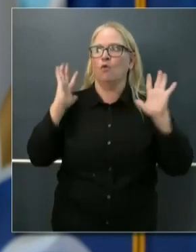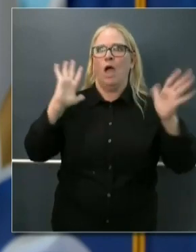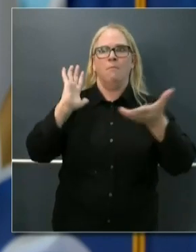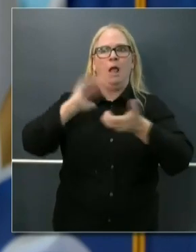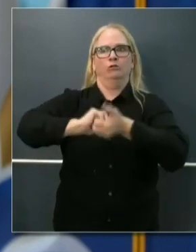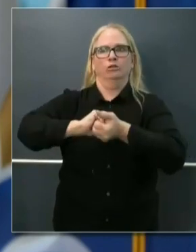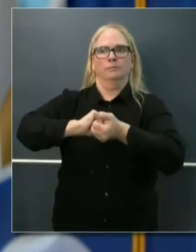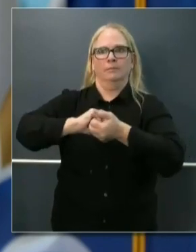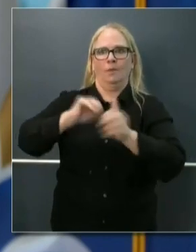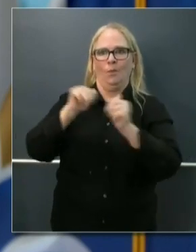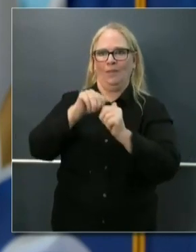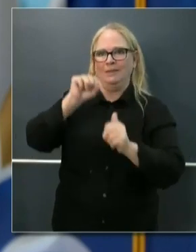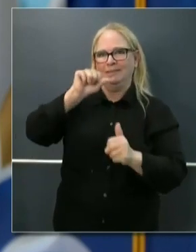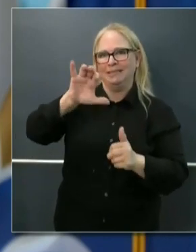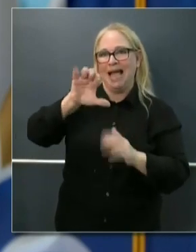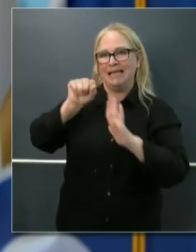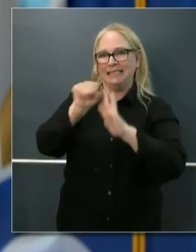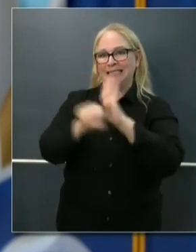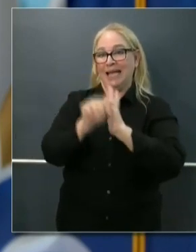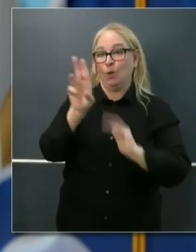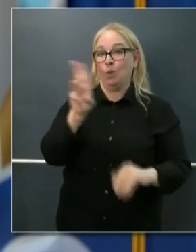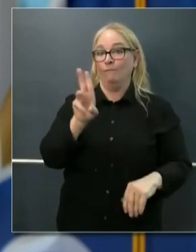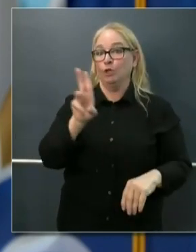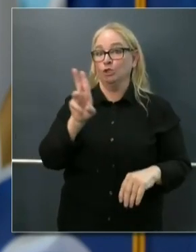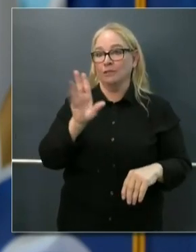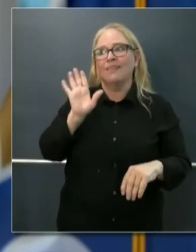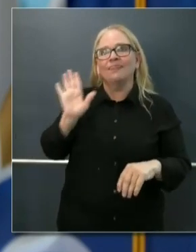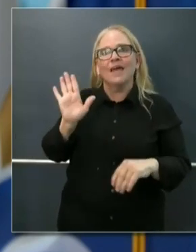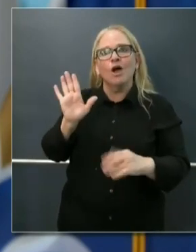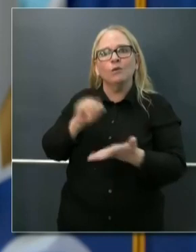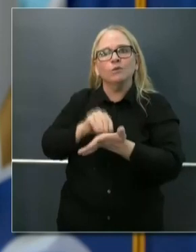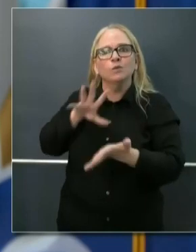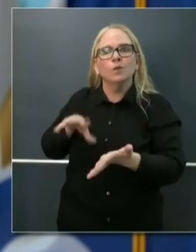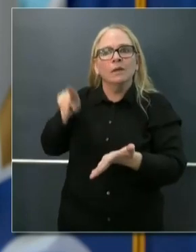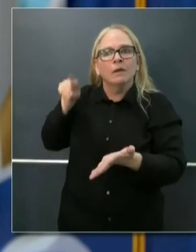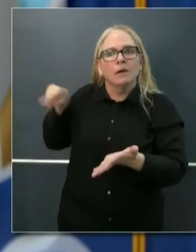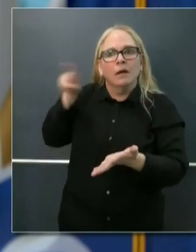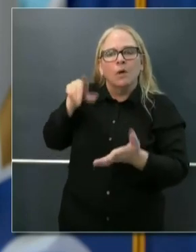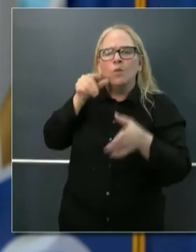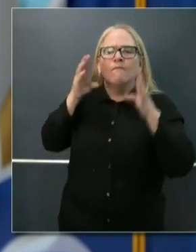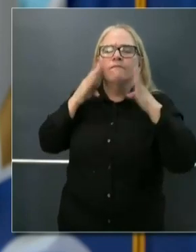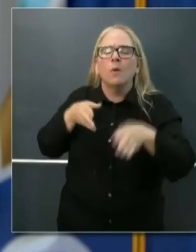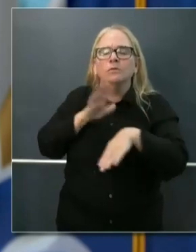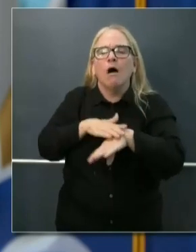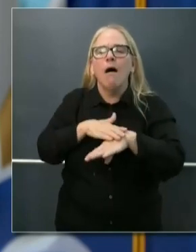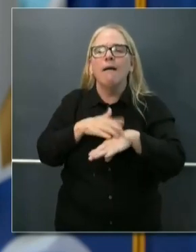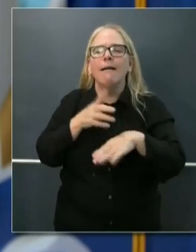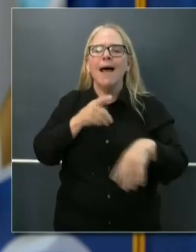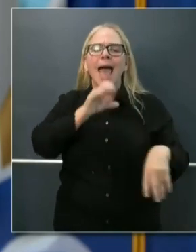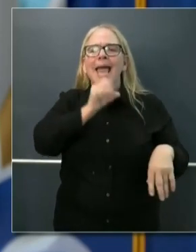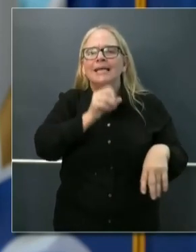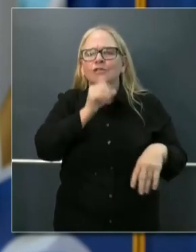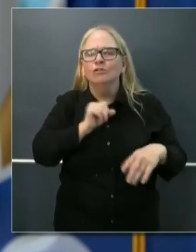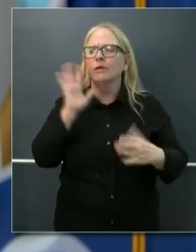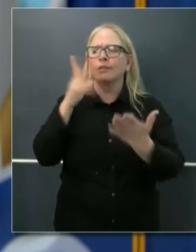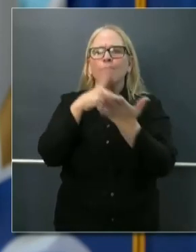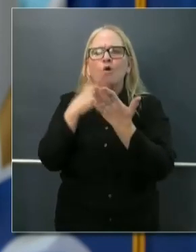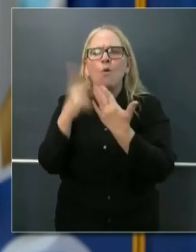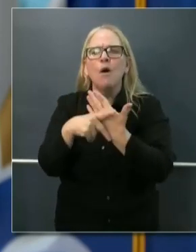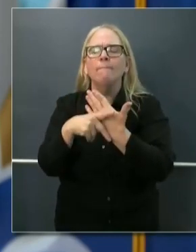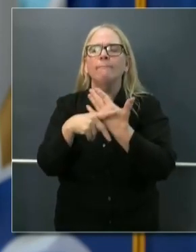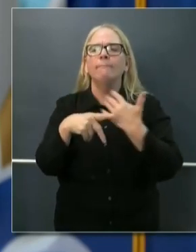State and all of their students that are focused on the issues of aging, genealogy, and